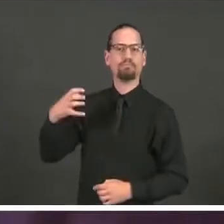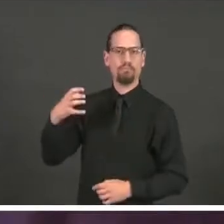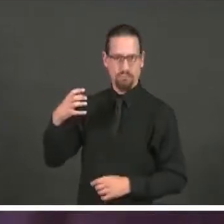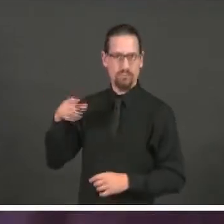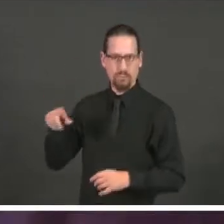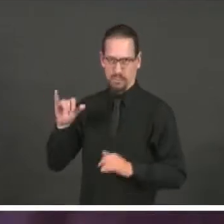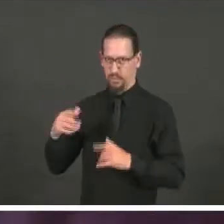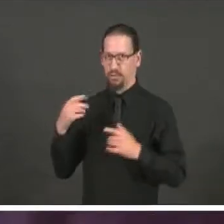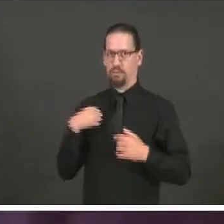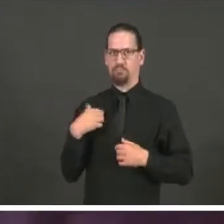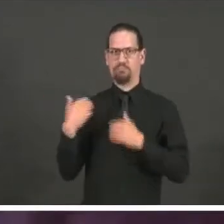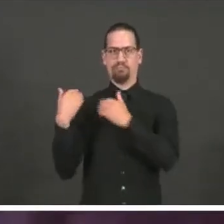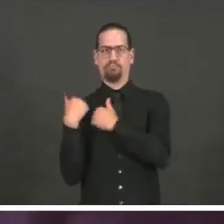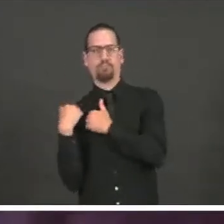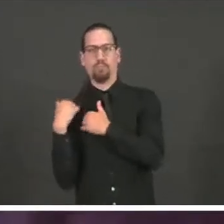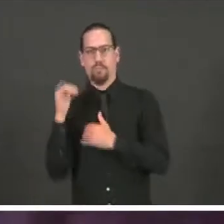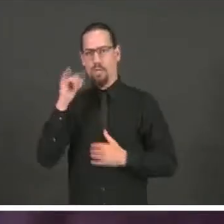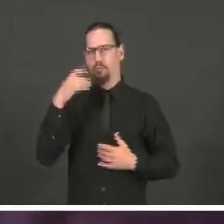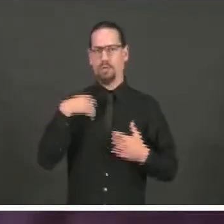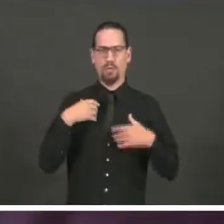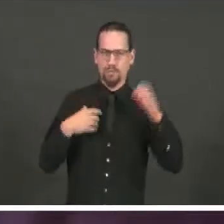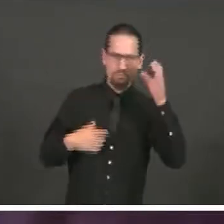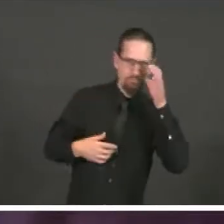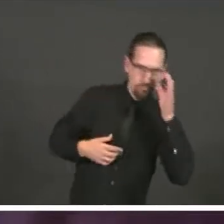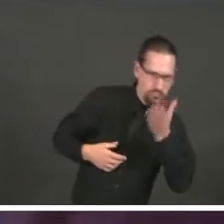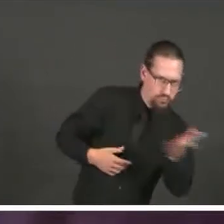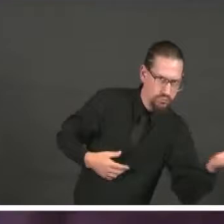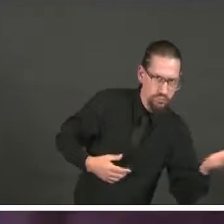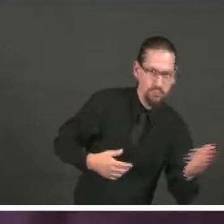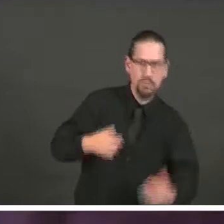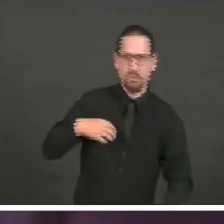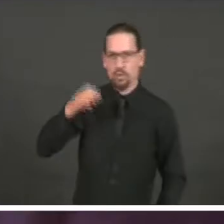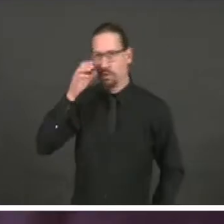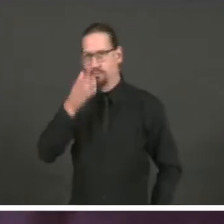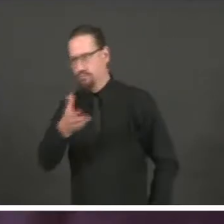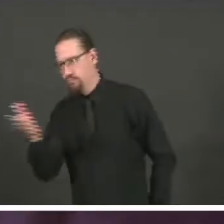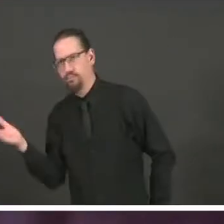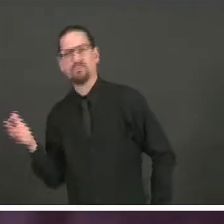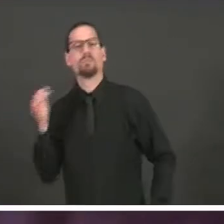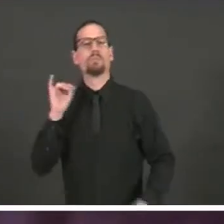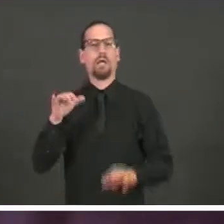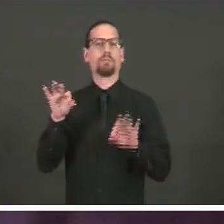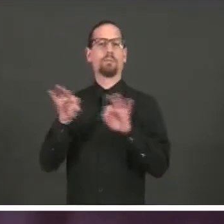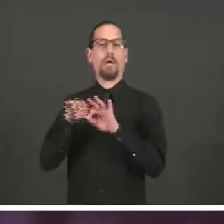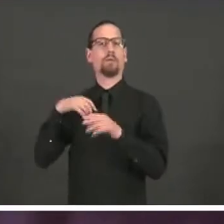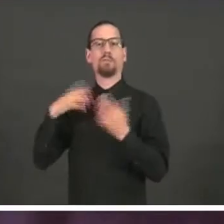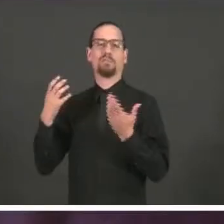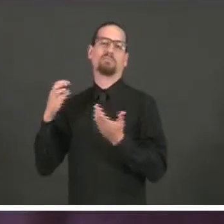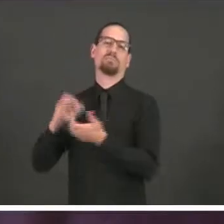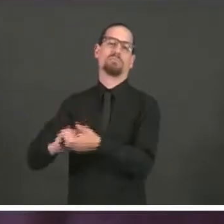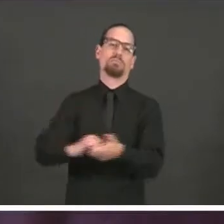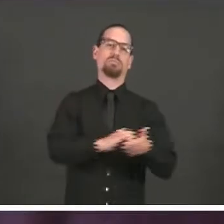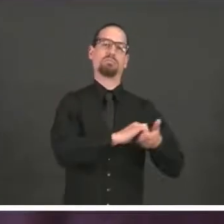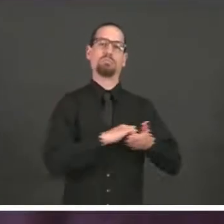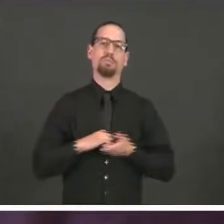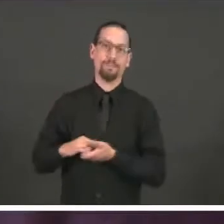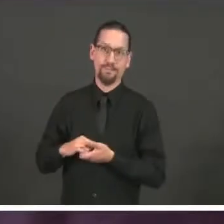with everyone. I wanted to take a few moments to talk about something that I think we've forgotten a little bit